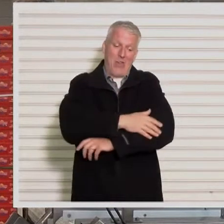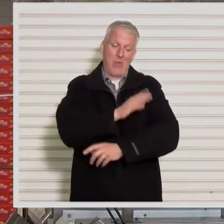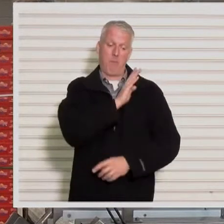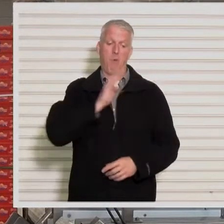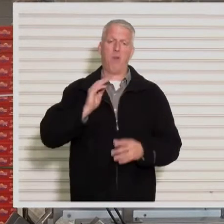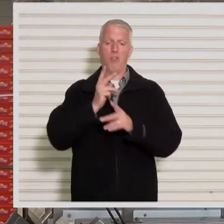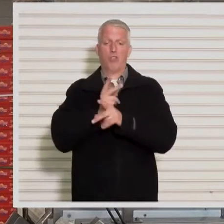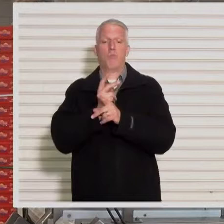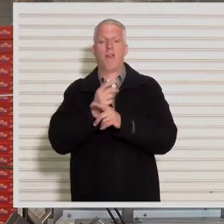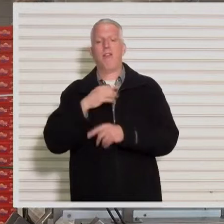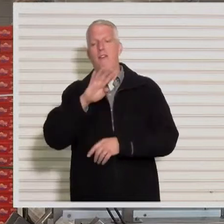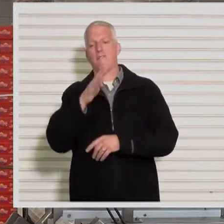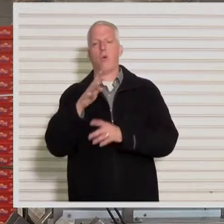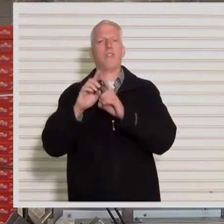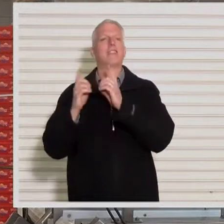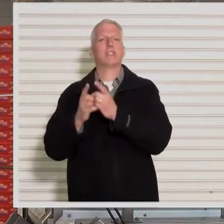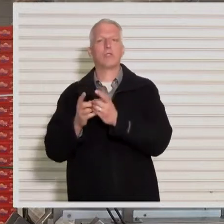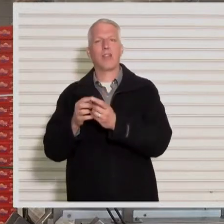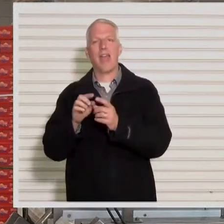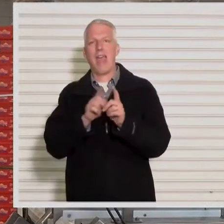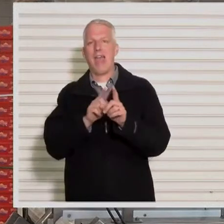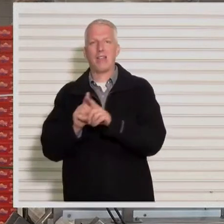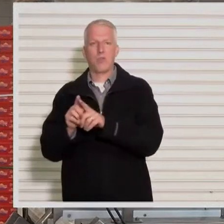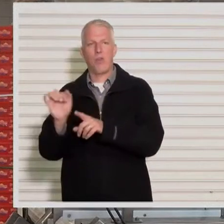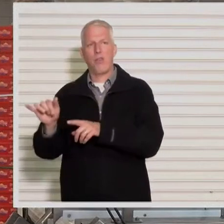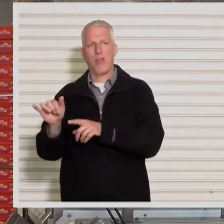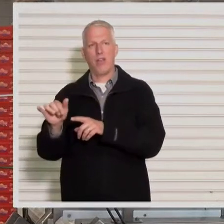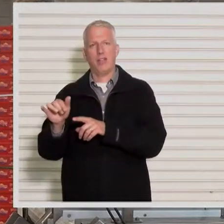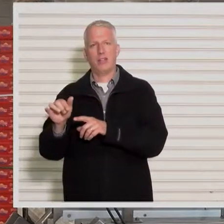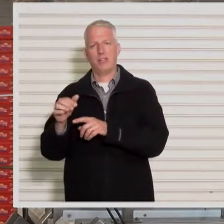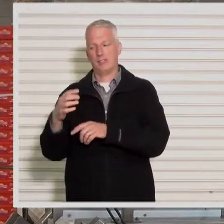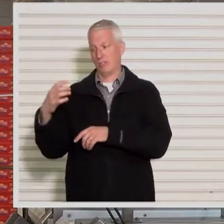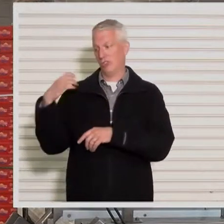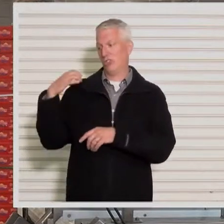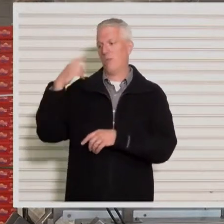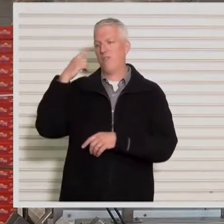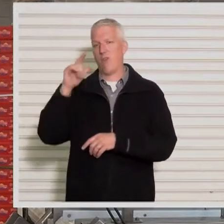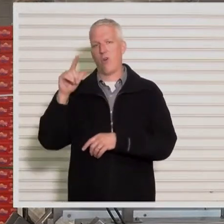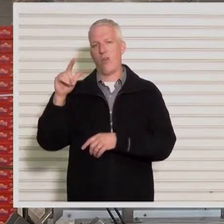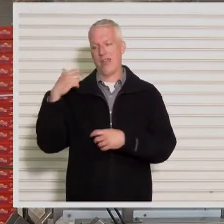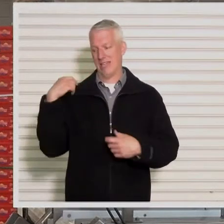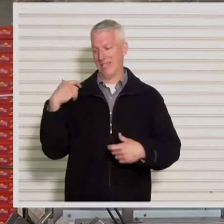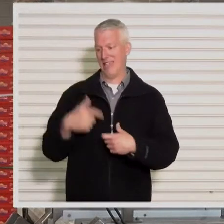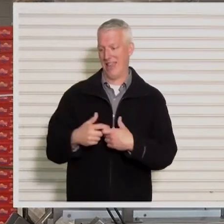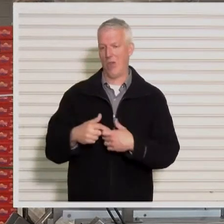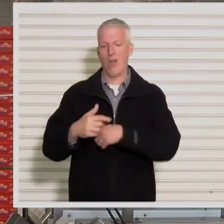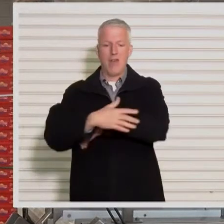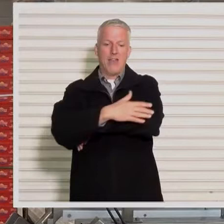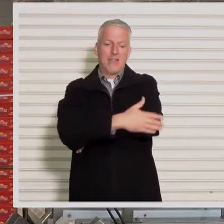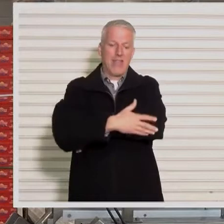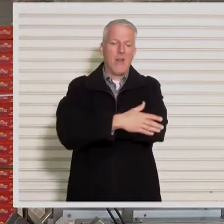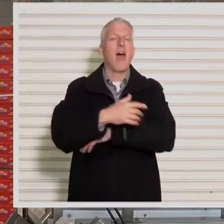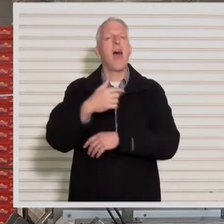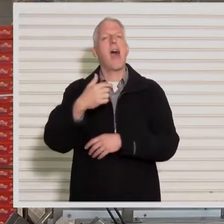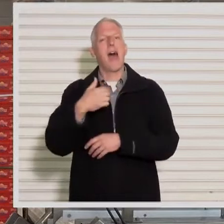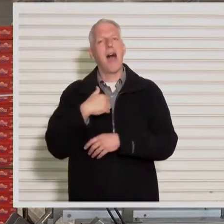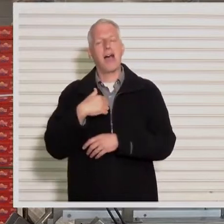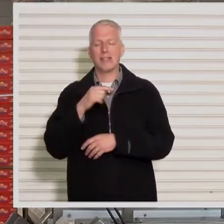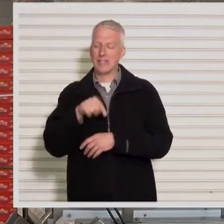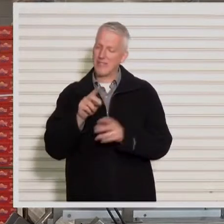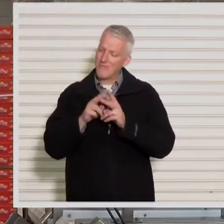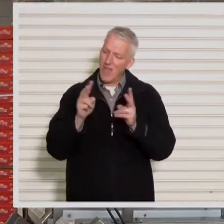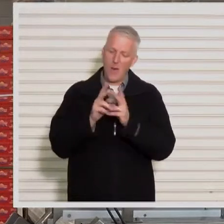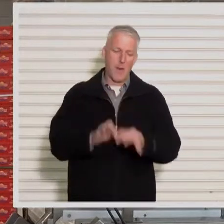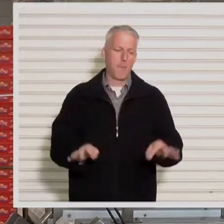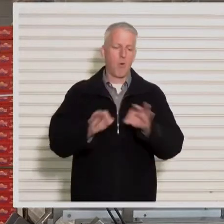District, as well as the Chairman for the Latino Caucus of California Counties, this is very, very, very important to all of us. As a matter